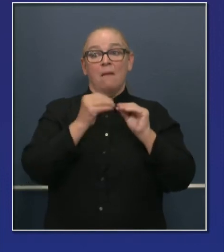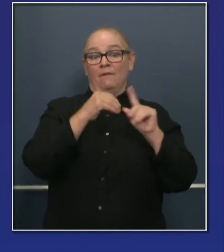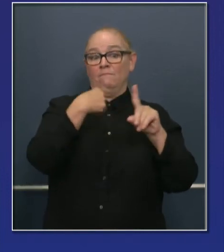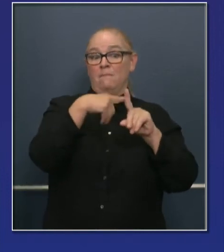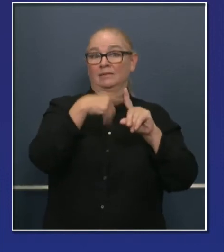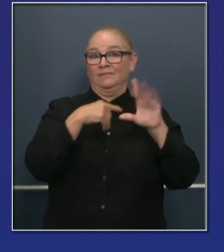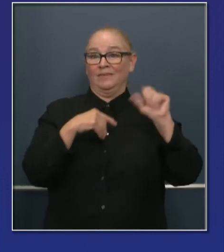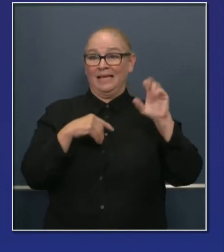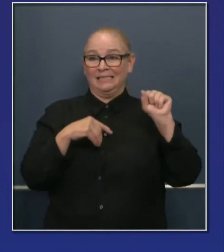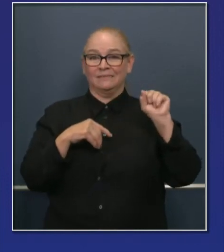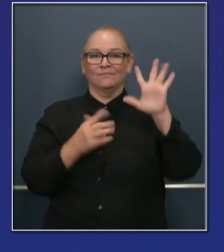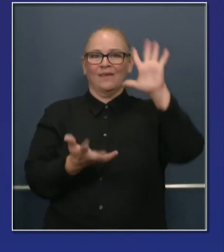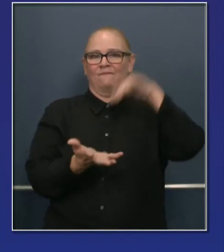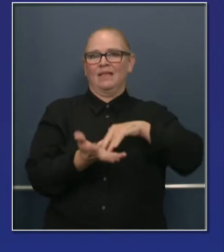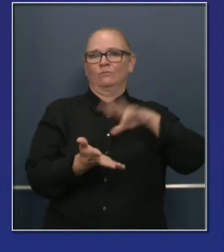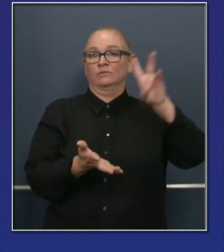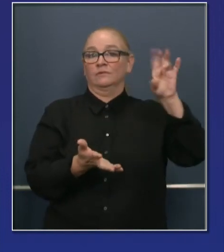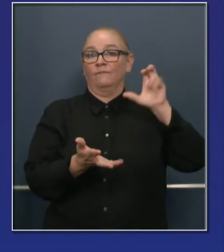was